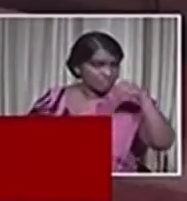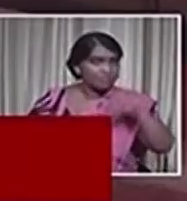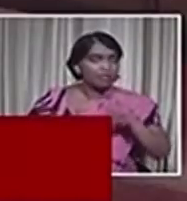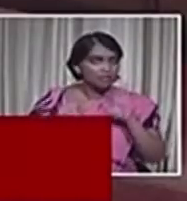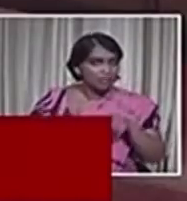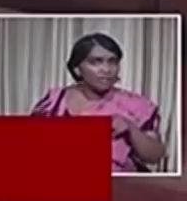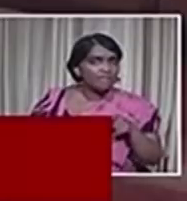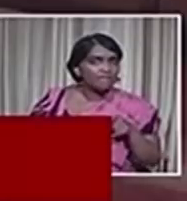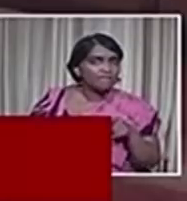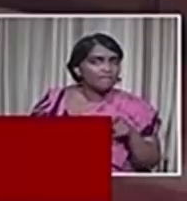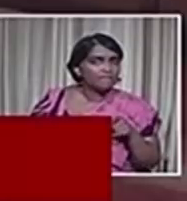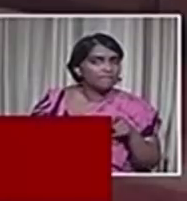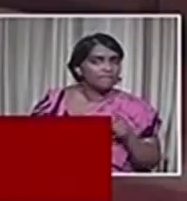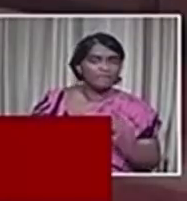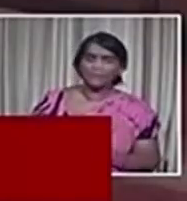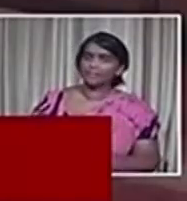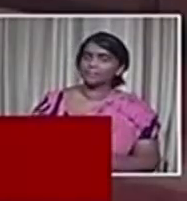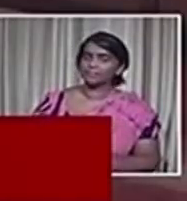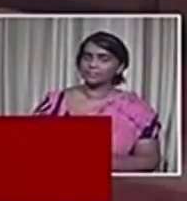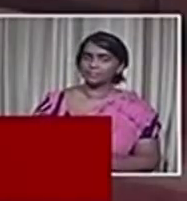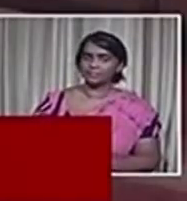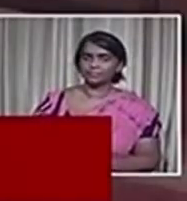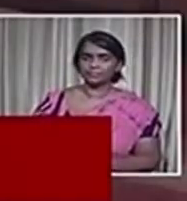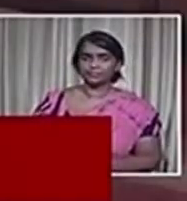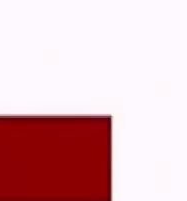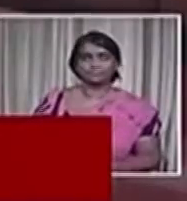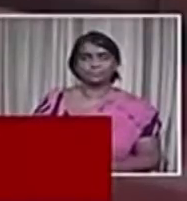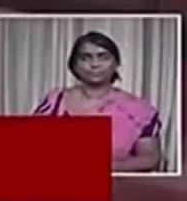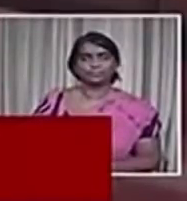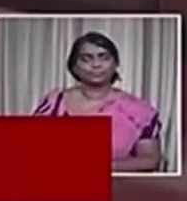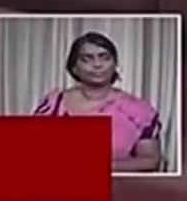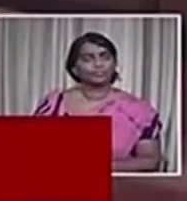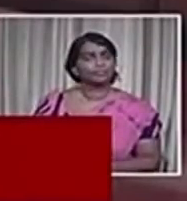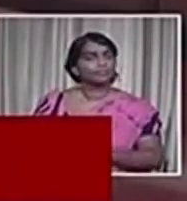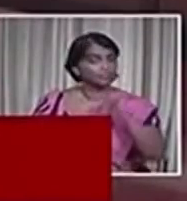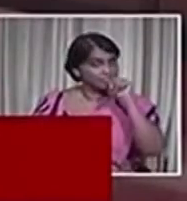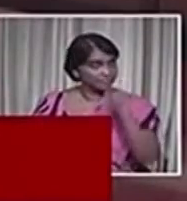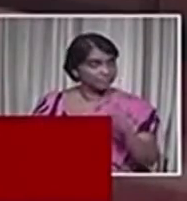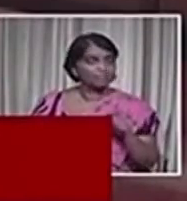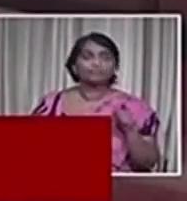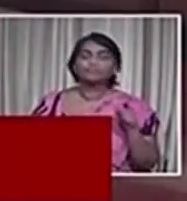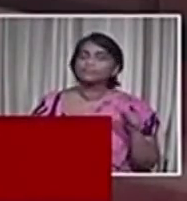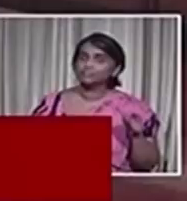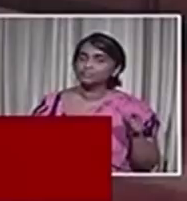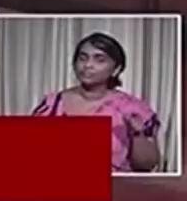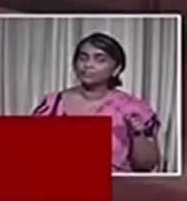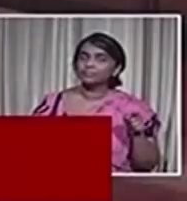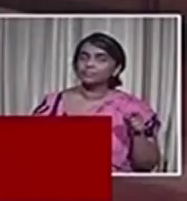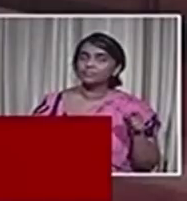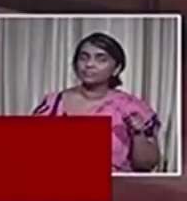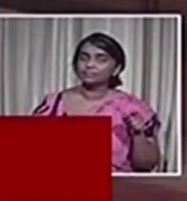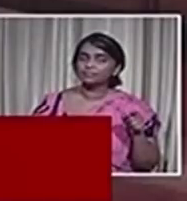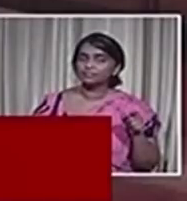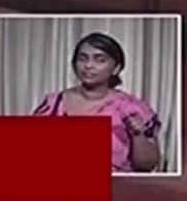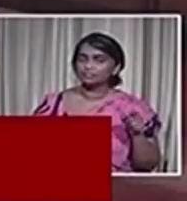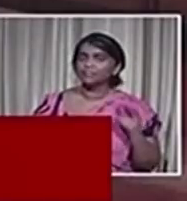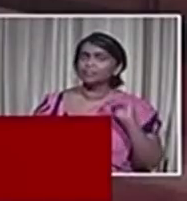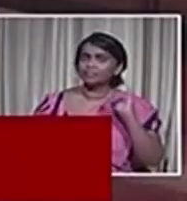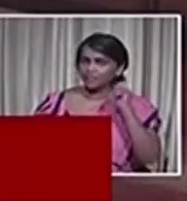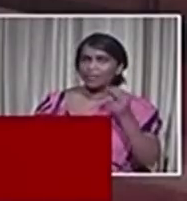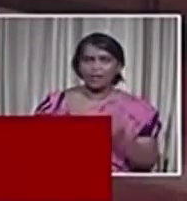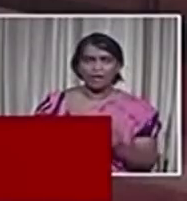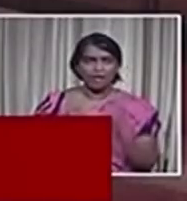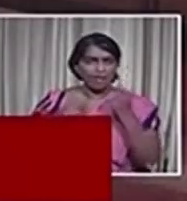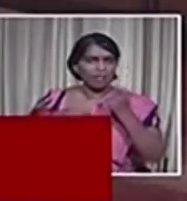revocation of the emergency proclamation has no bearing on this. Whenever emergency is proclaimed, that